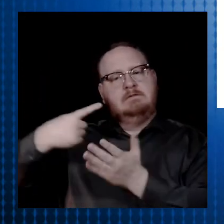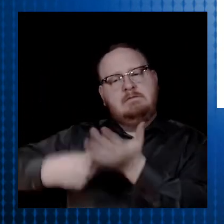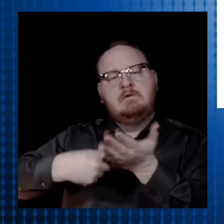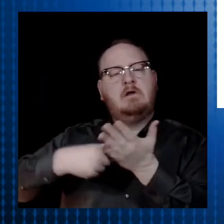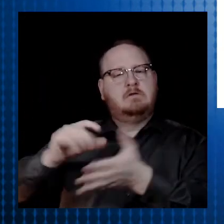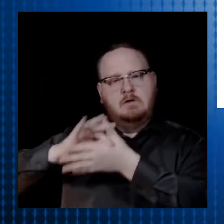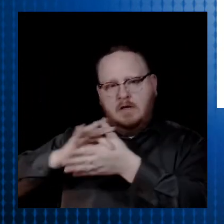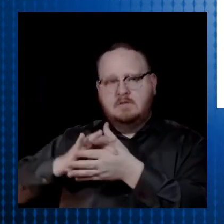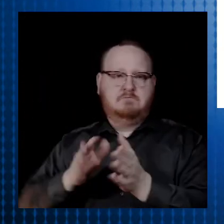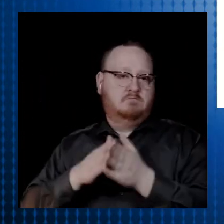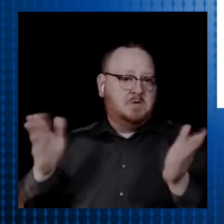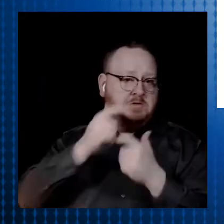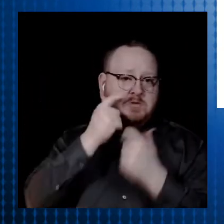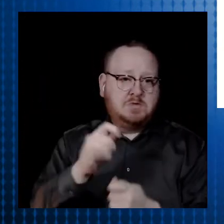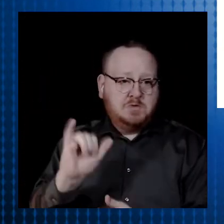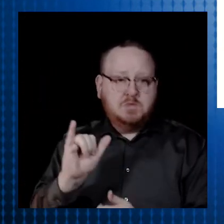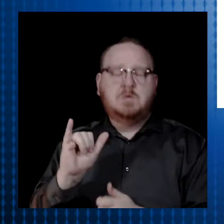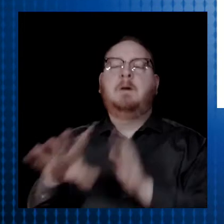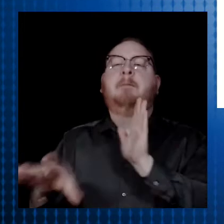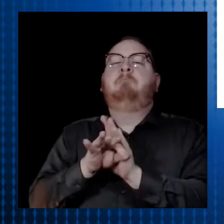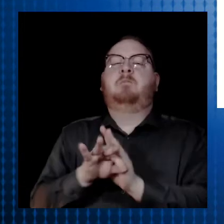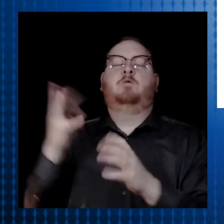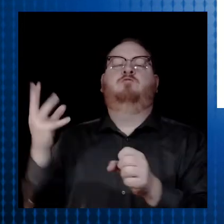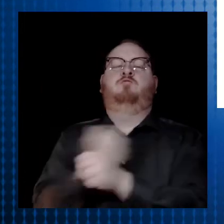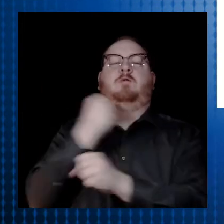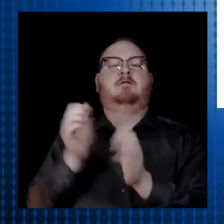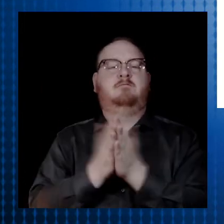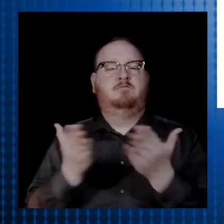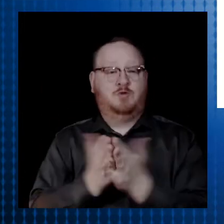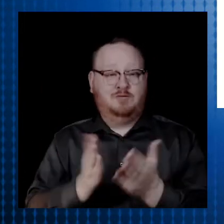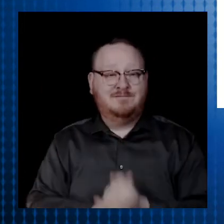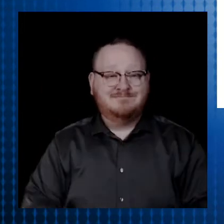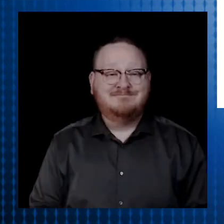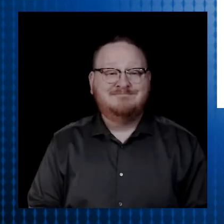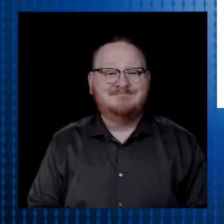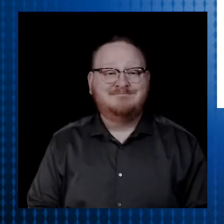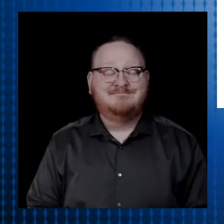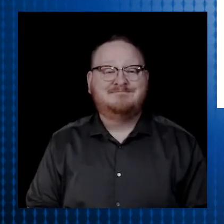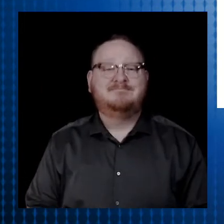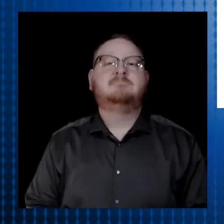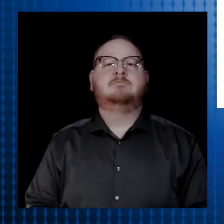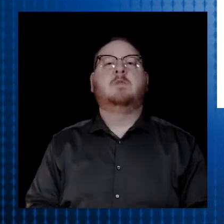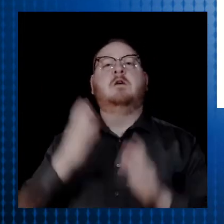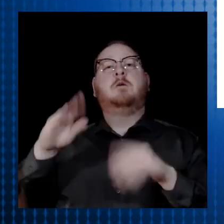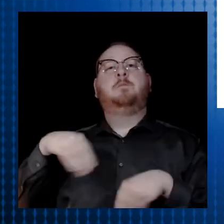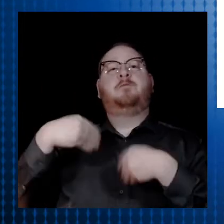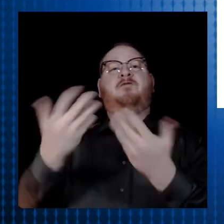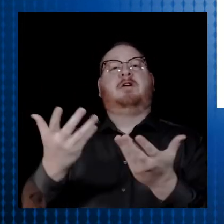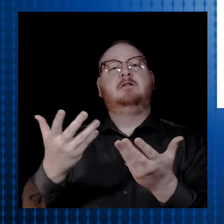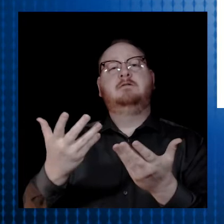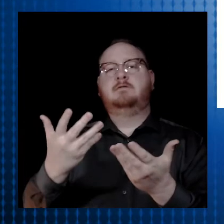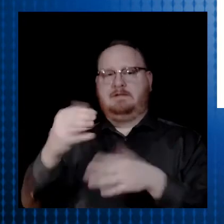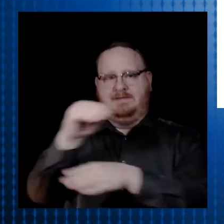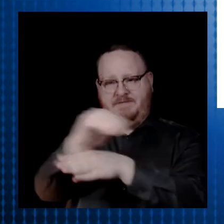interest and choosing their winning book. She has been providing a story hour in the evenings